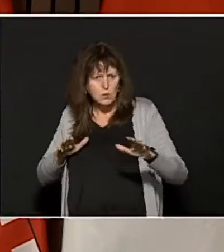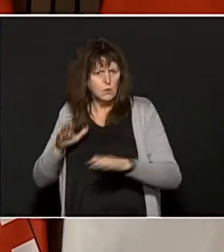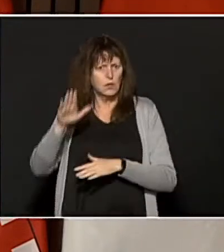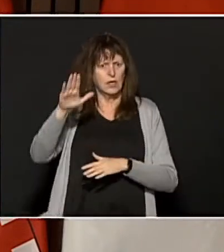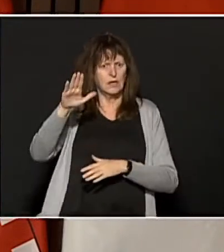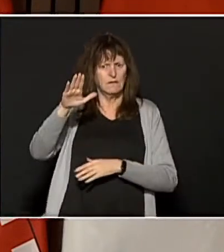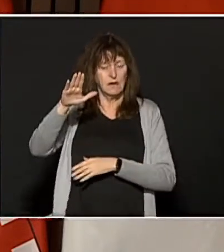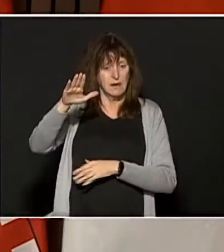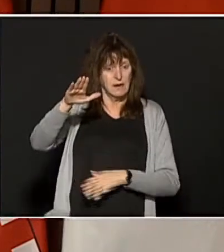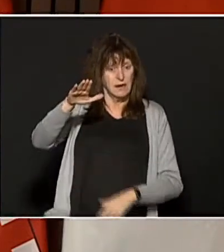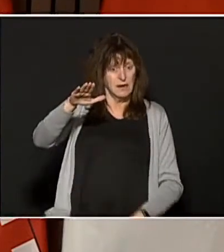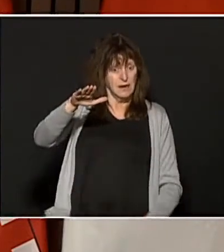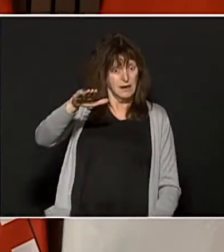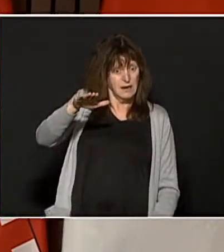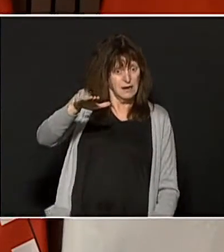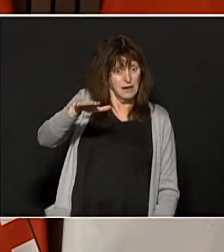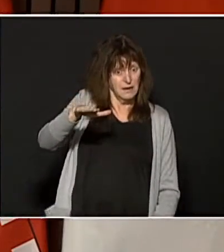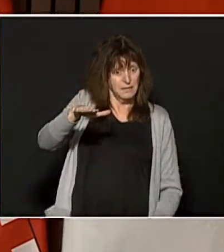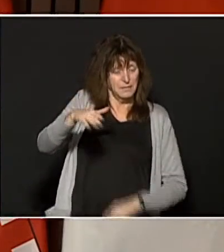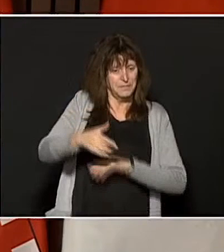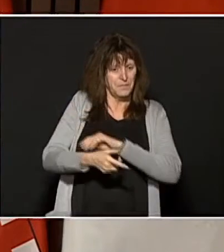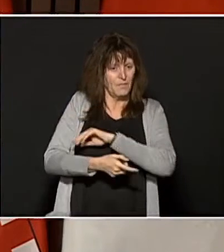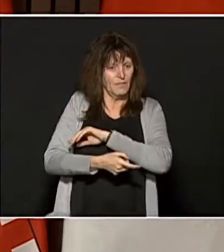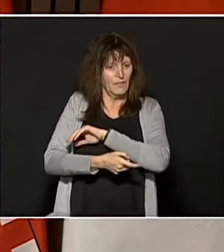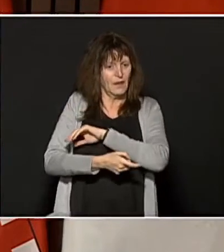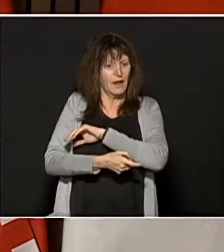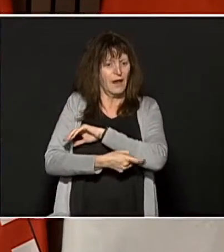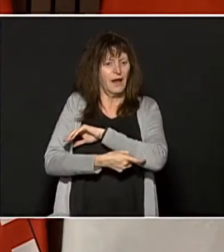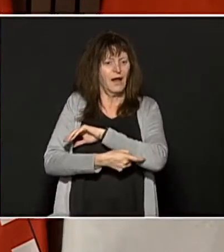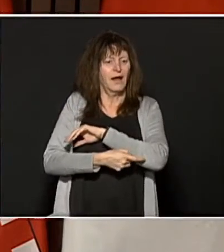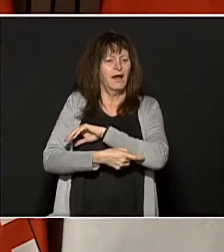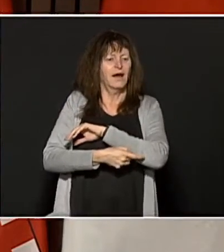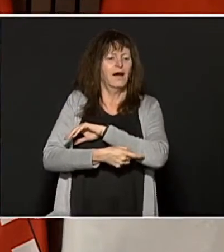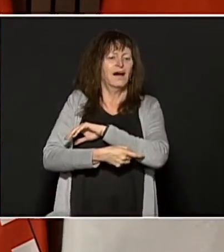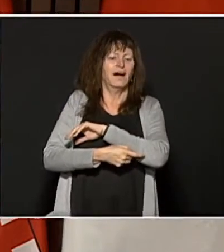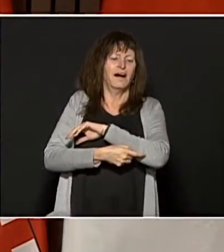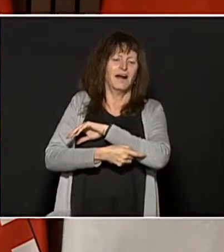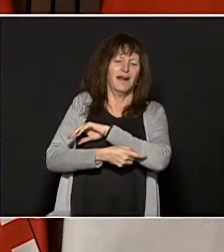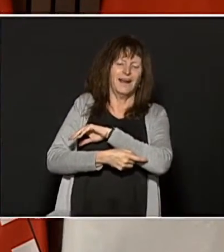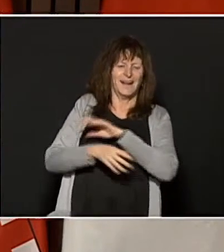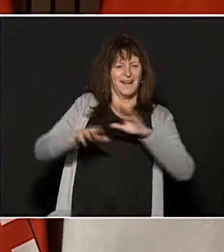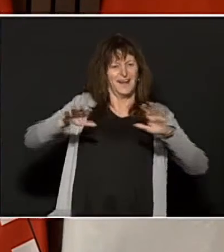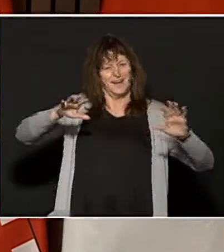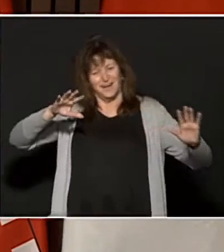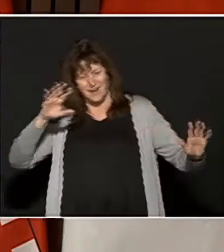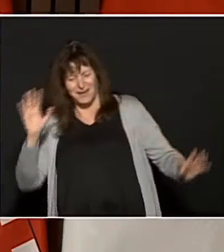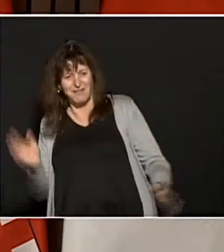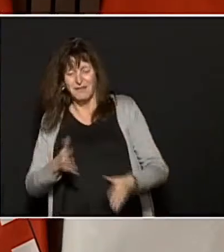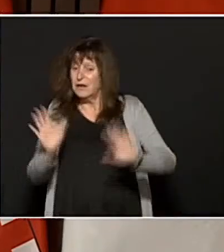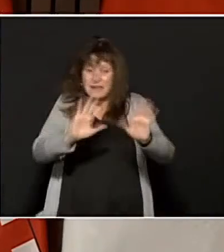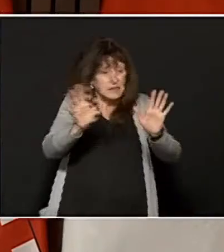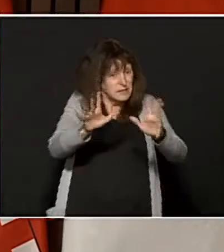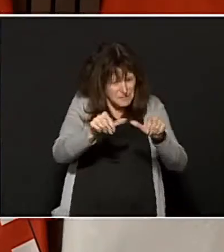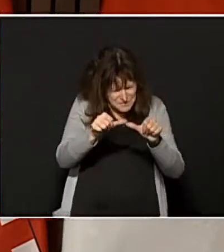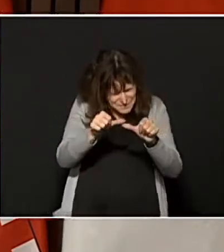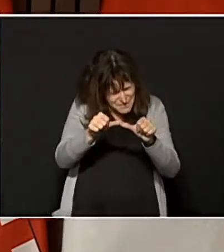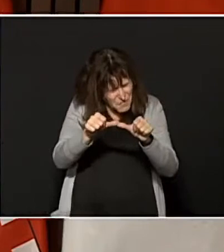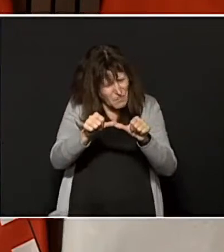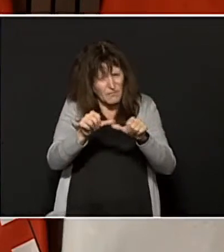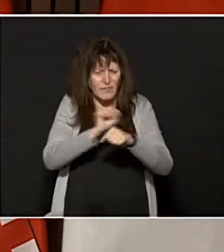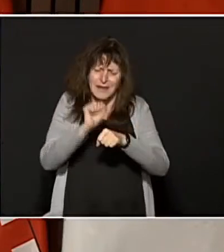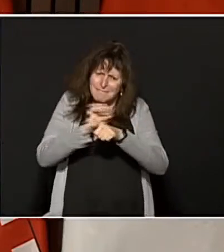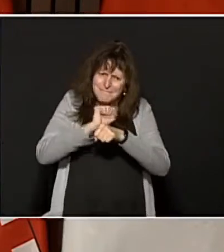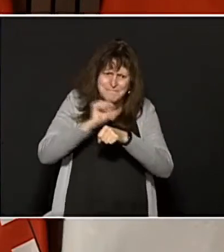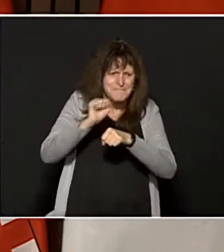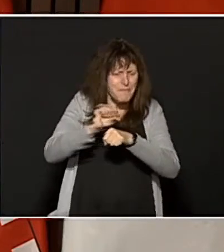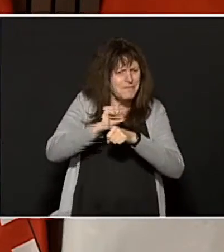work. This is the time to commit to getting them down, to setting goals towards which you can work, to making hope the basis of a commitment to get on